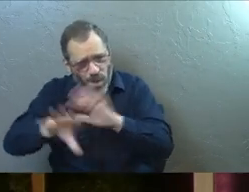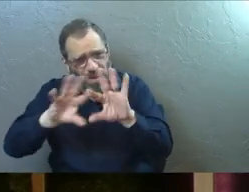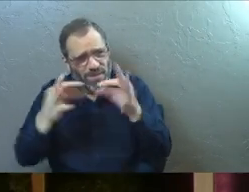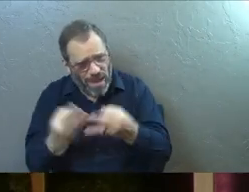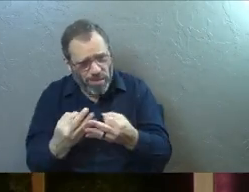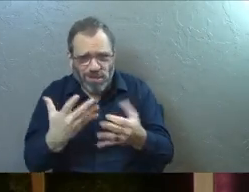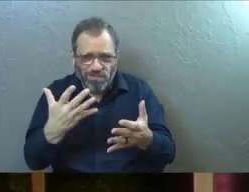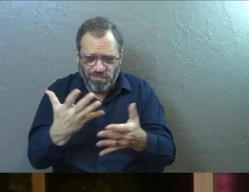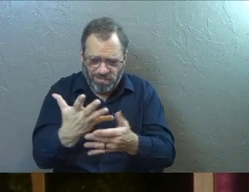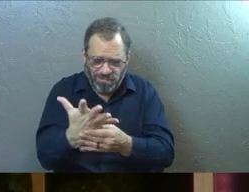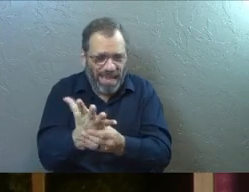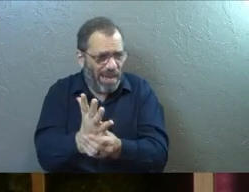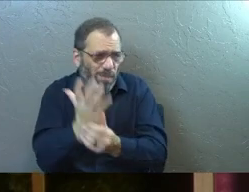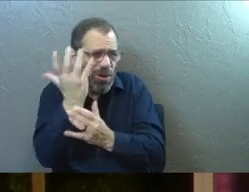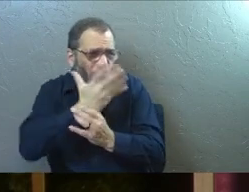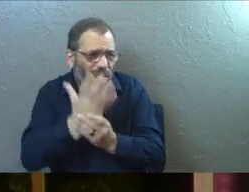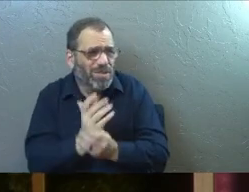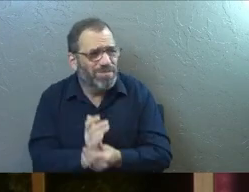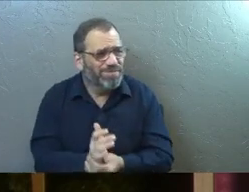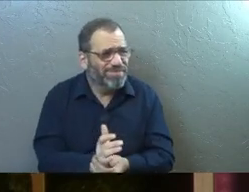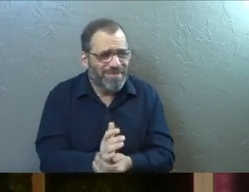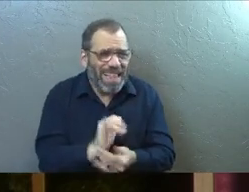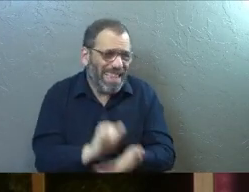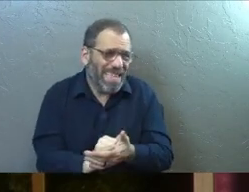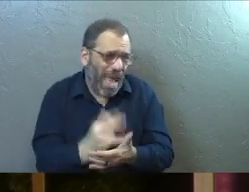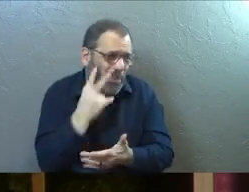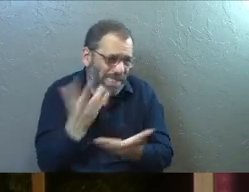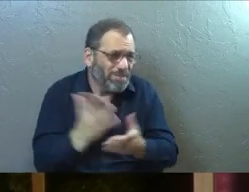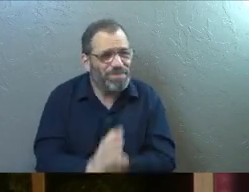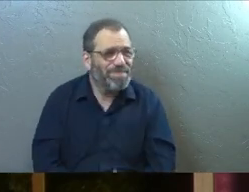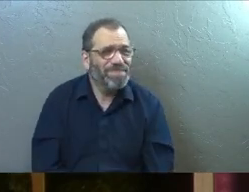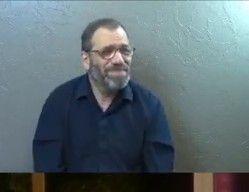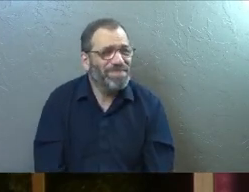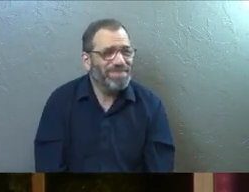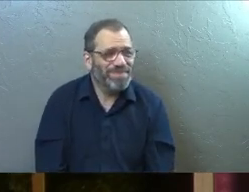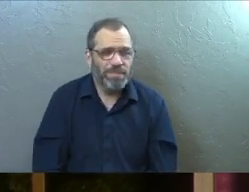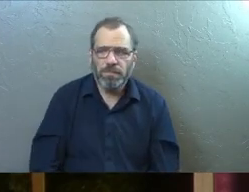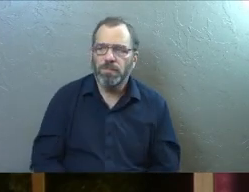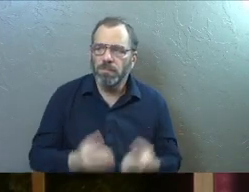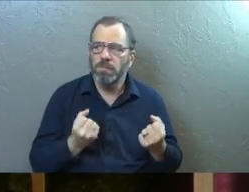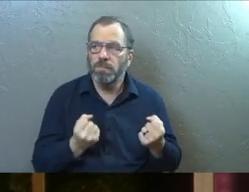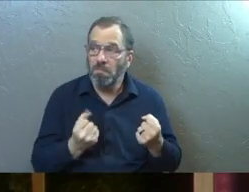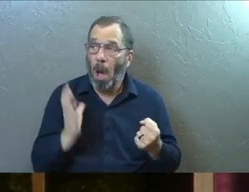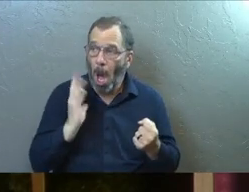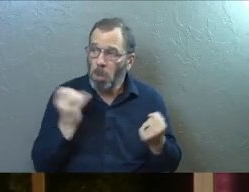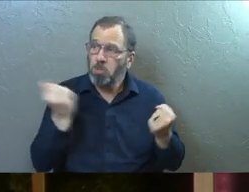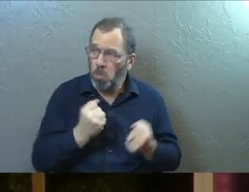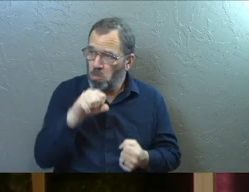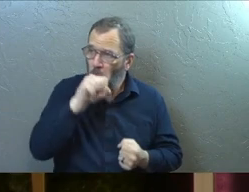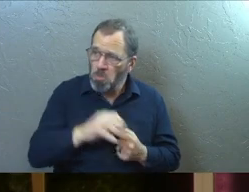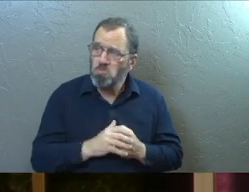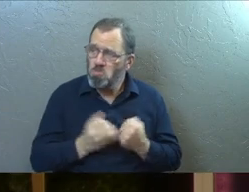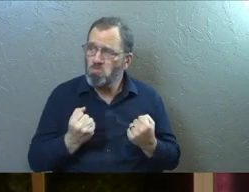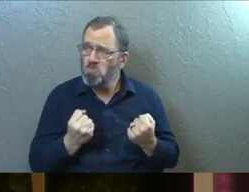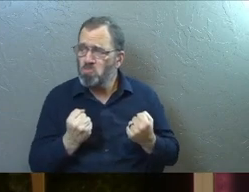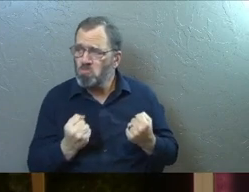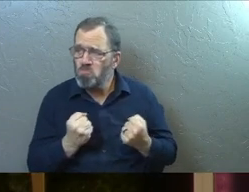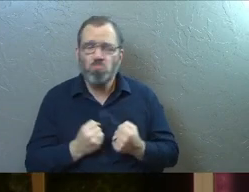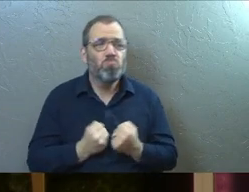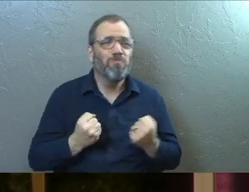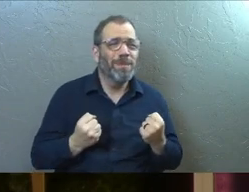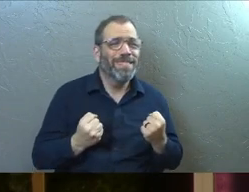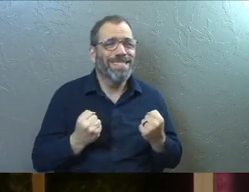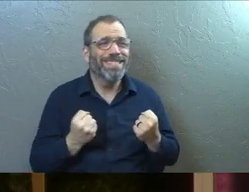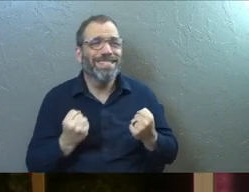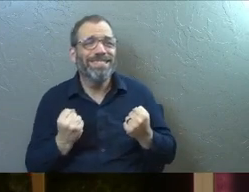family, and it's going to be awesome. And that's kind of the plan. It's kind of how I see it going. And George is like, that's awesome, man. Love that for you. And then he kind of got